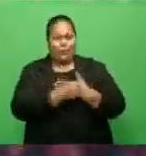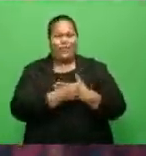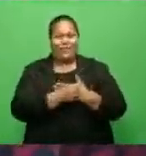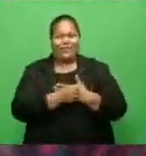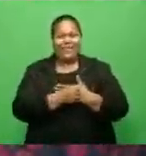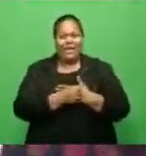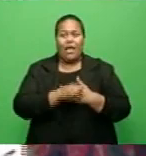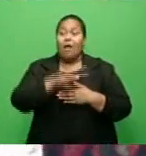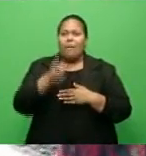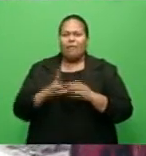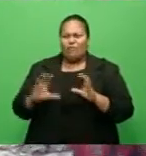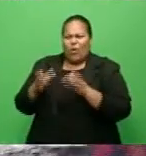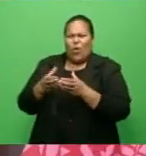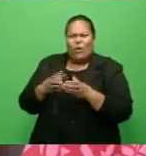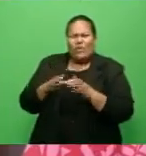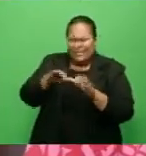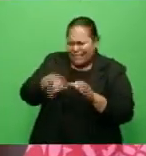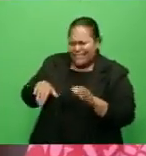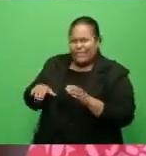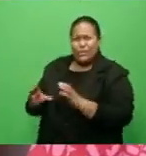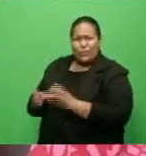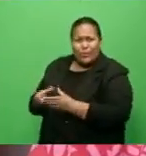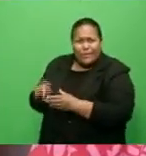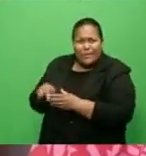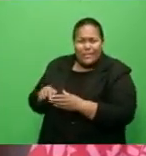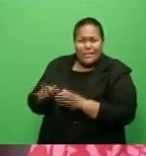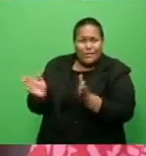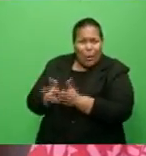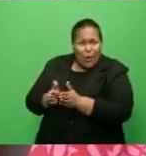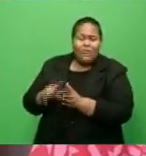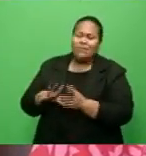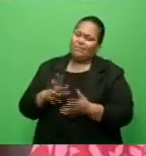the opposite. We know from experience that